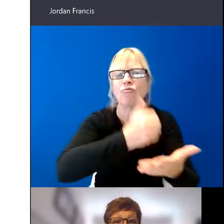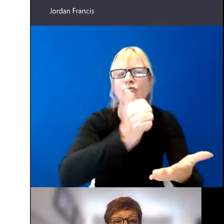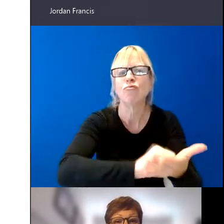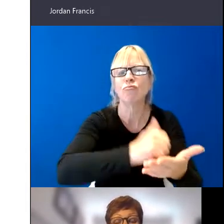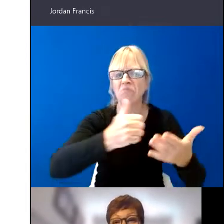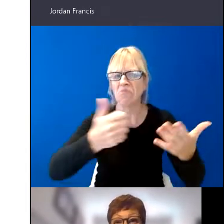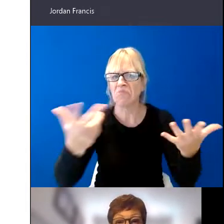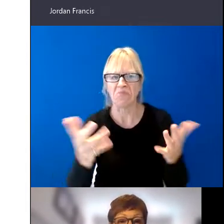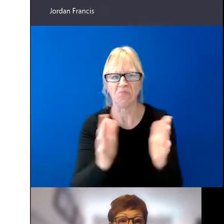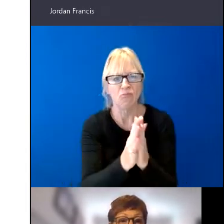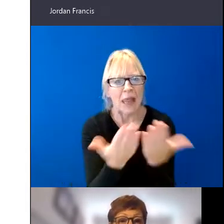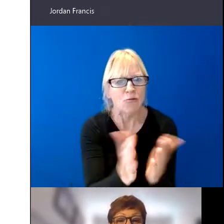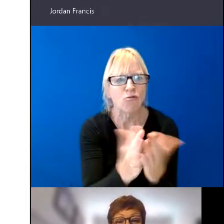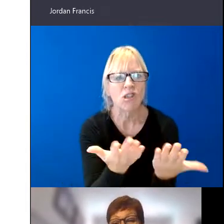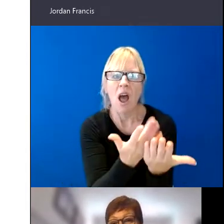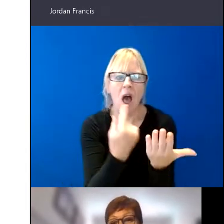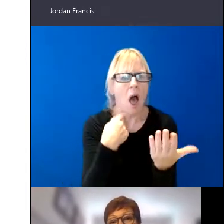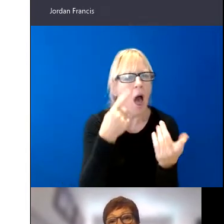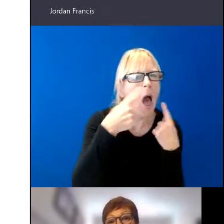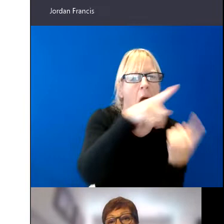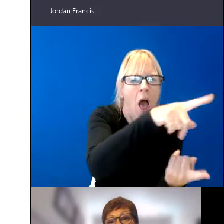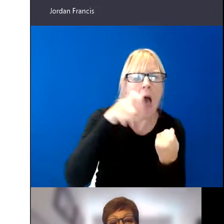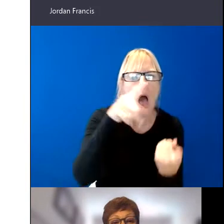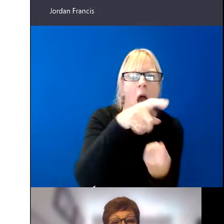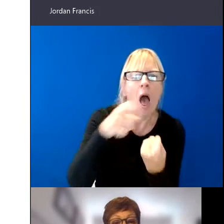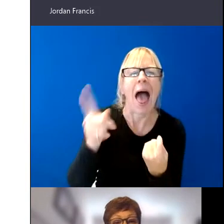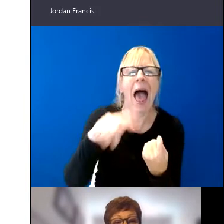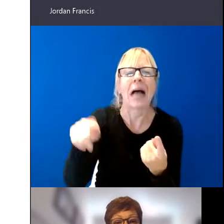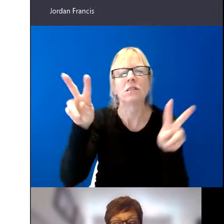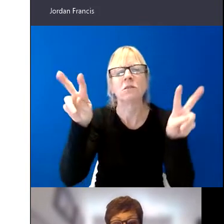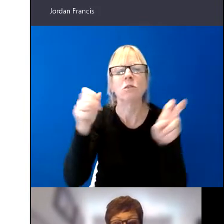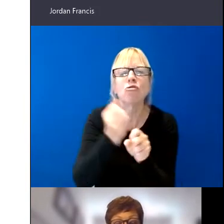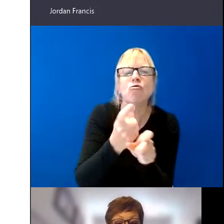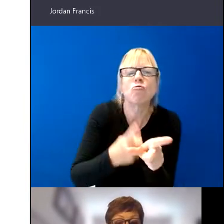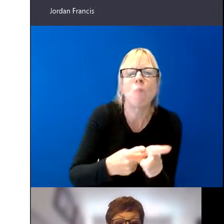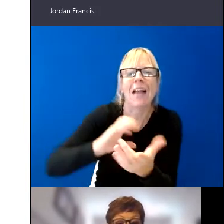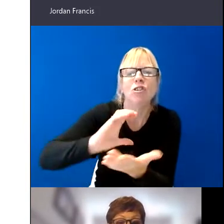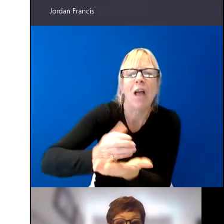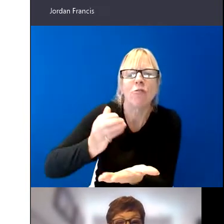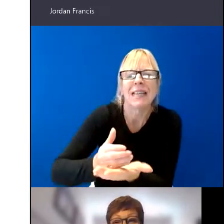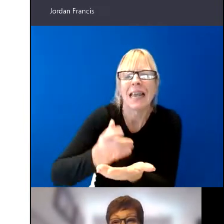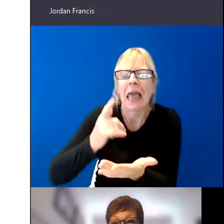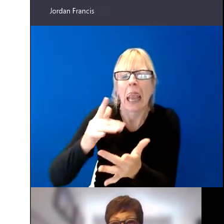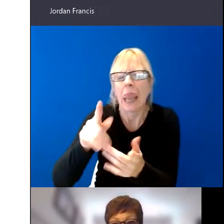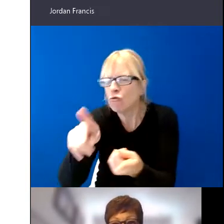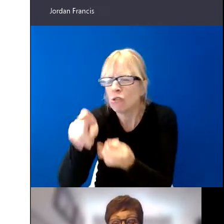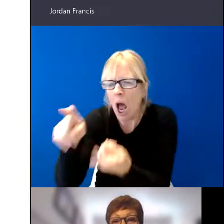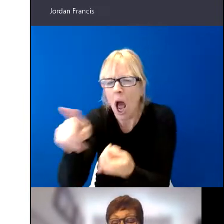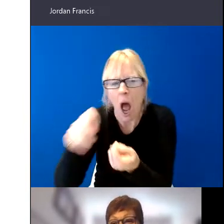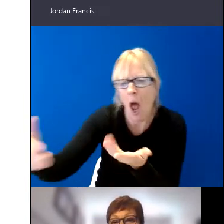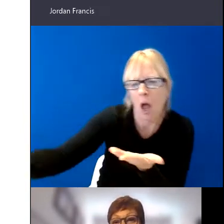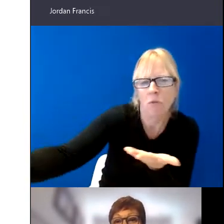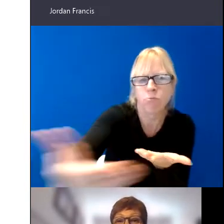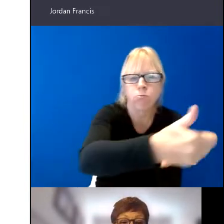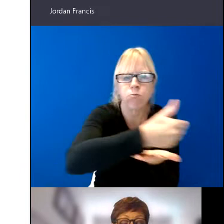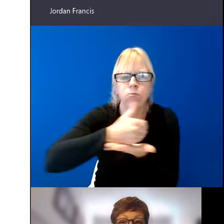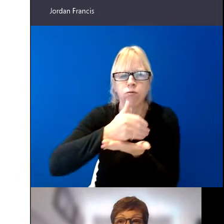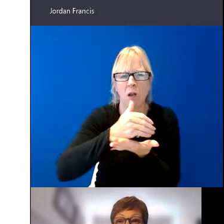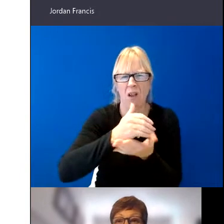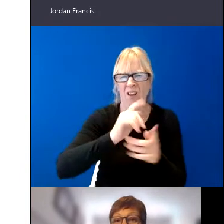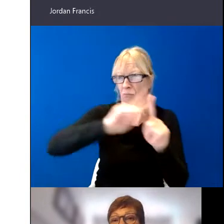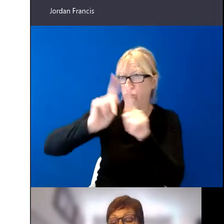peer-reviewed literature, and also in the grey literature, and brought that together with population survey data to produce a snapshot of the